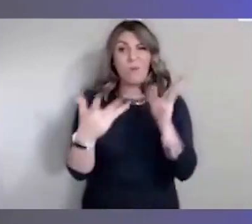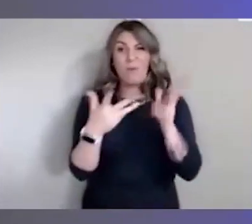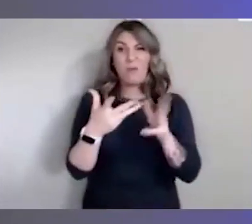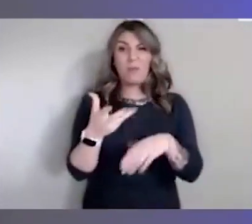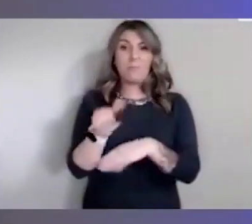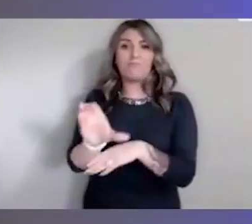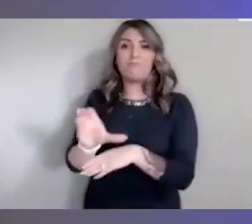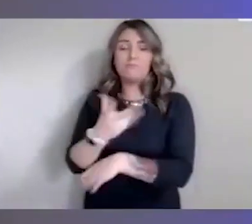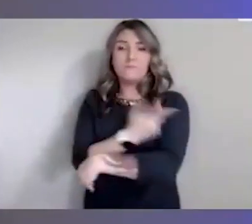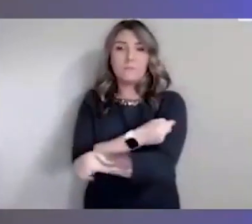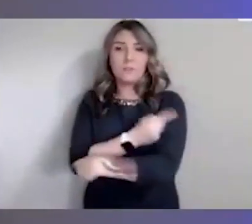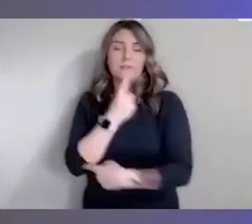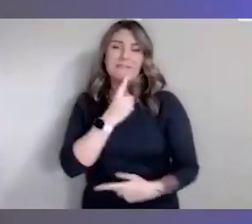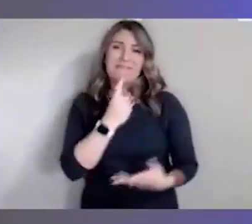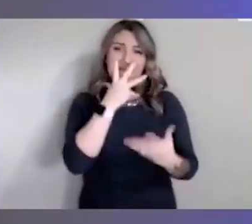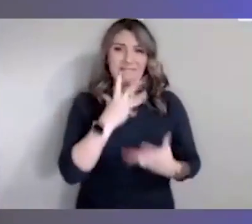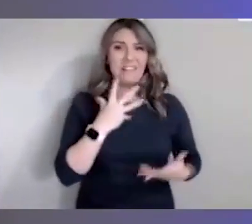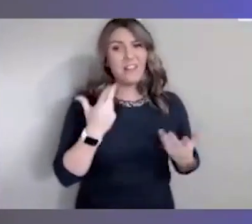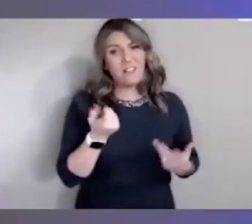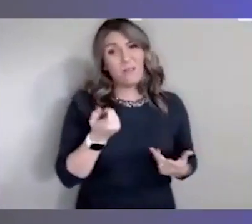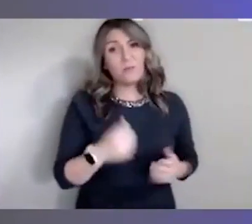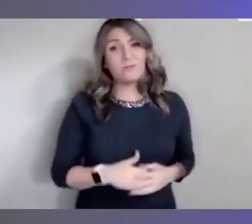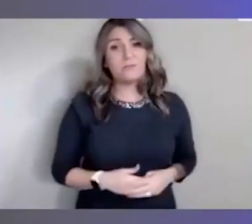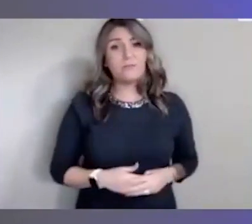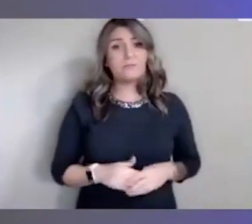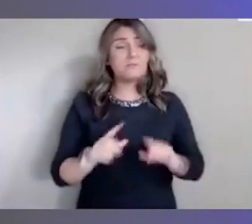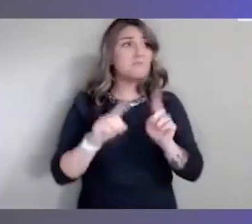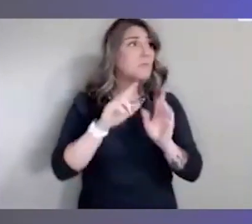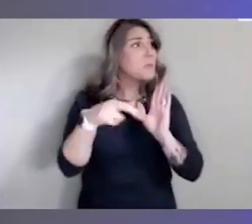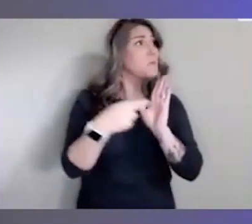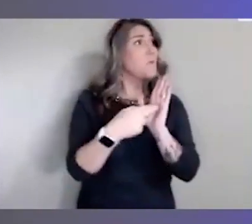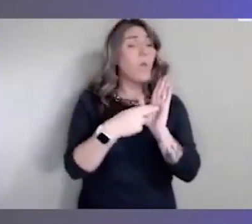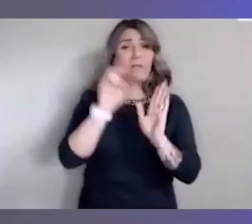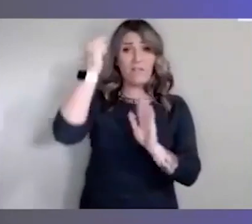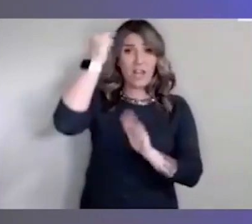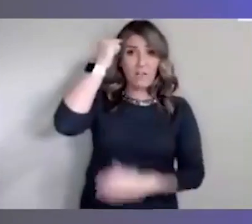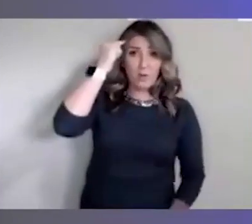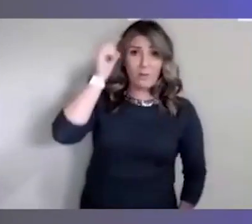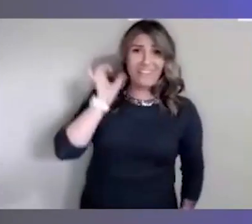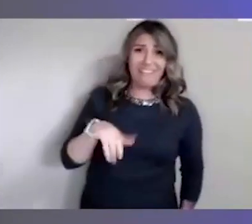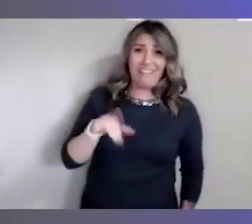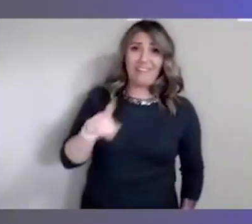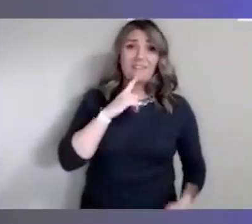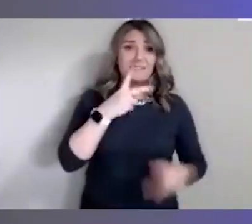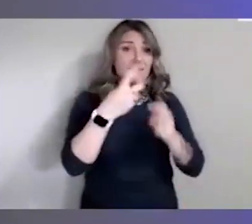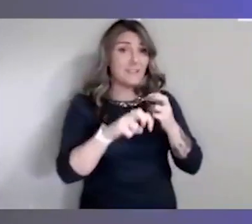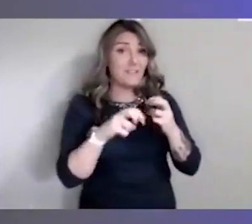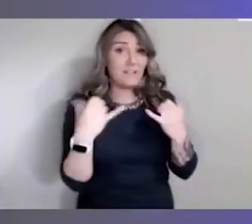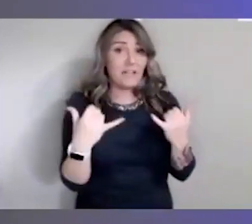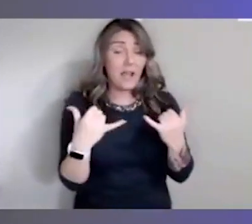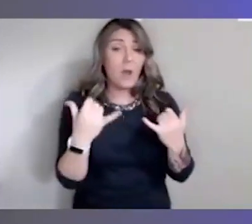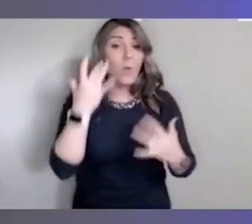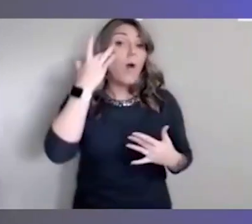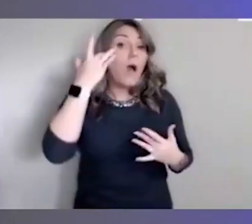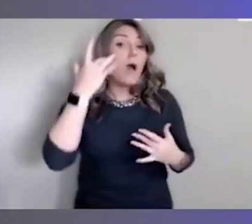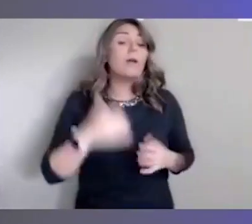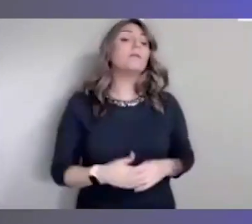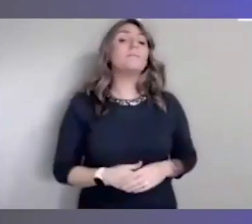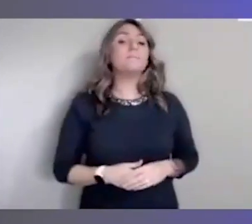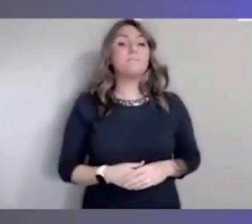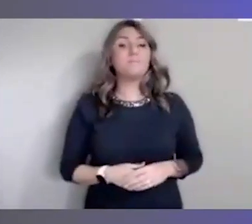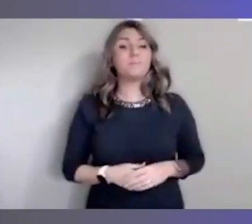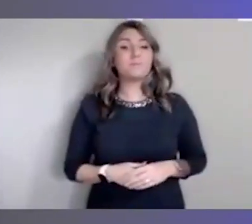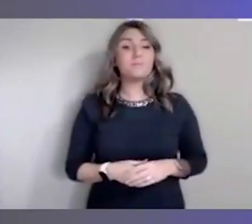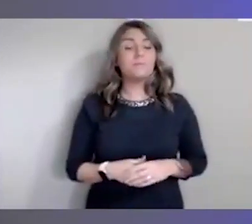it's a little discouraging. I think in terms of the role of government, it's very difficult now because of what's happened to the